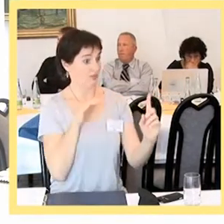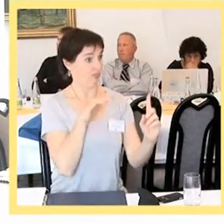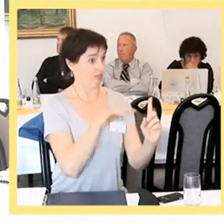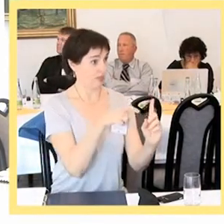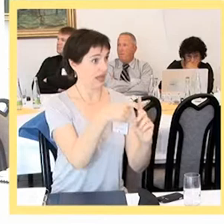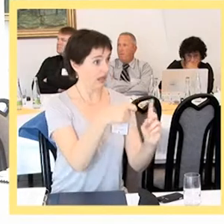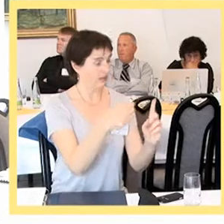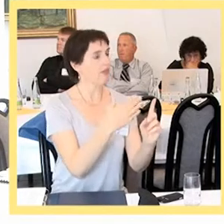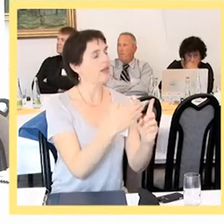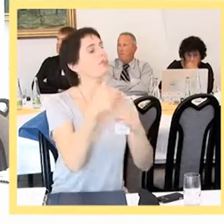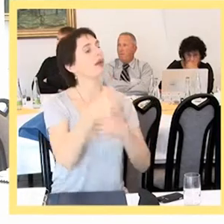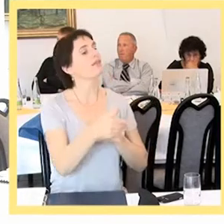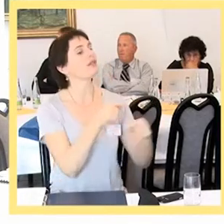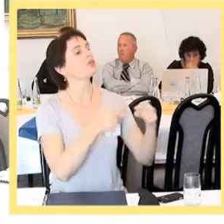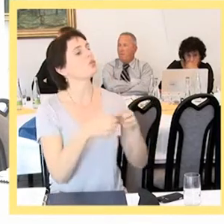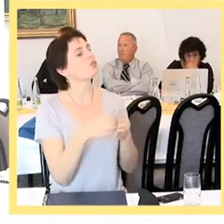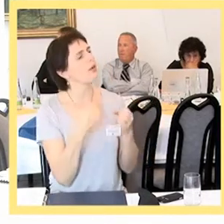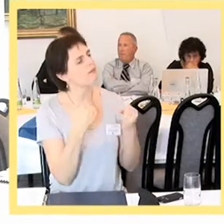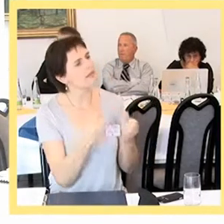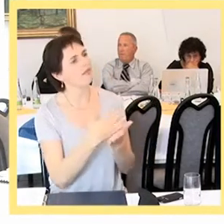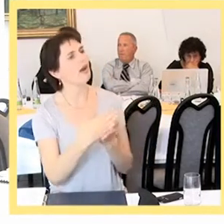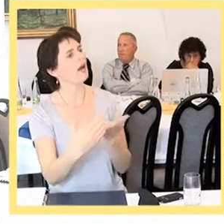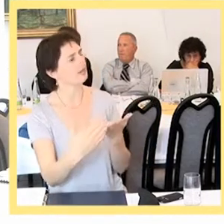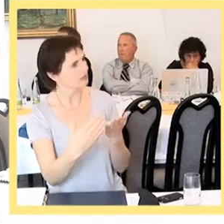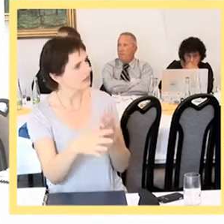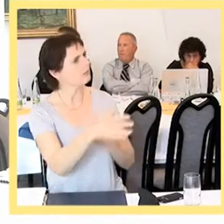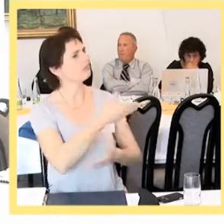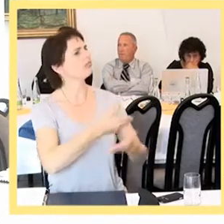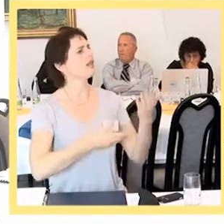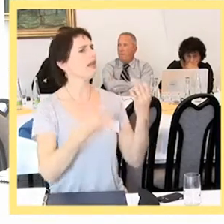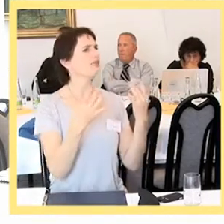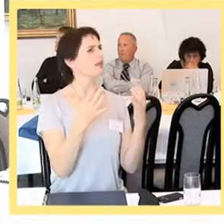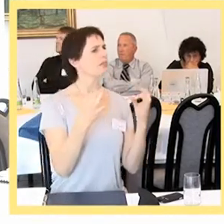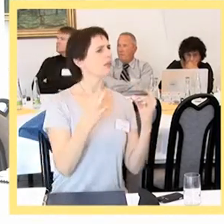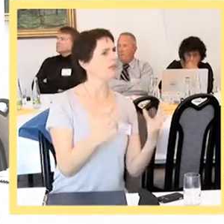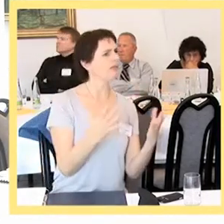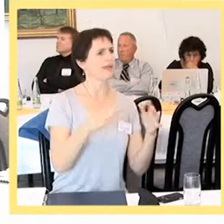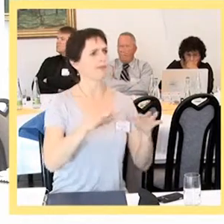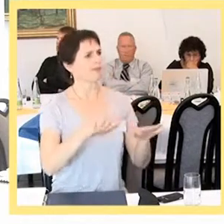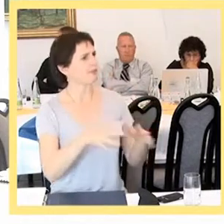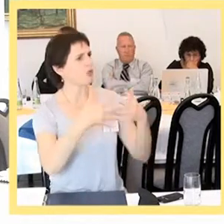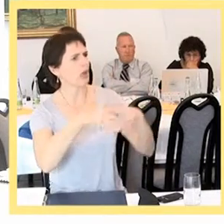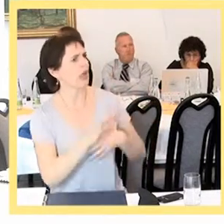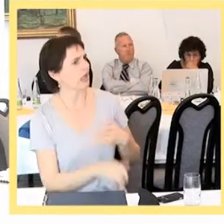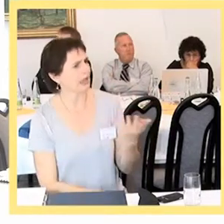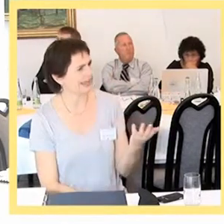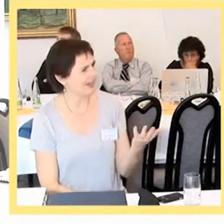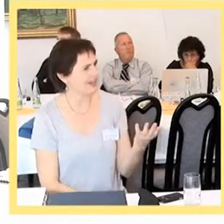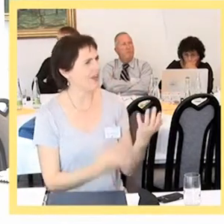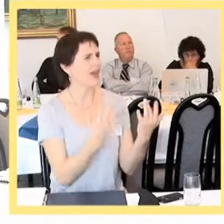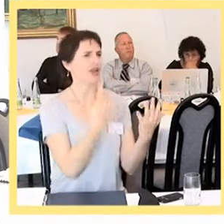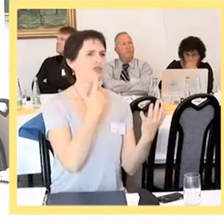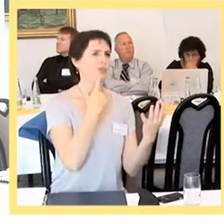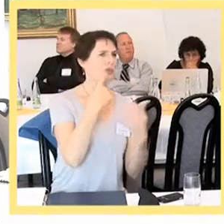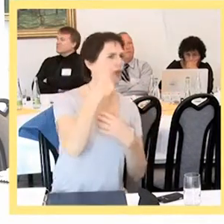which was important for us in highlighting the issues around the disabilities that affected the emergency services and the challenges that